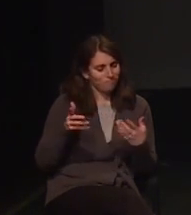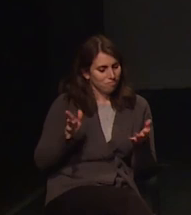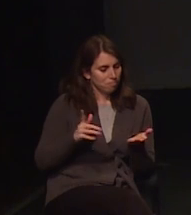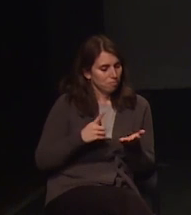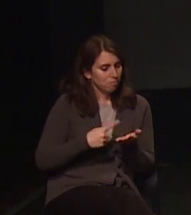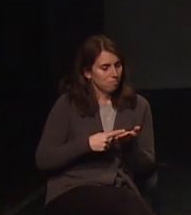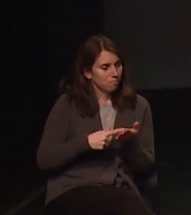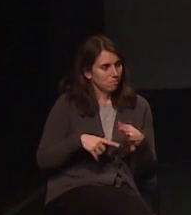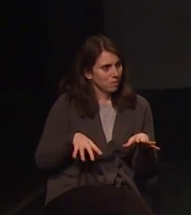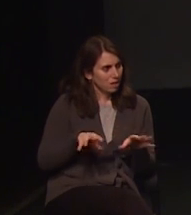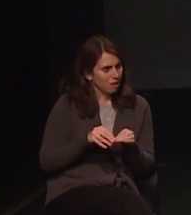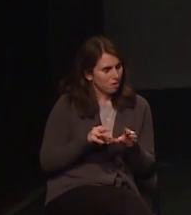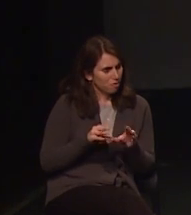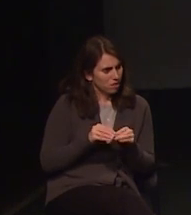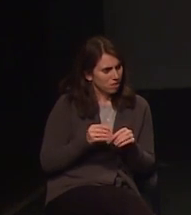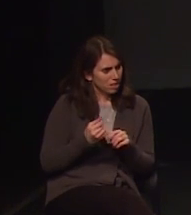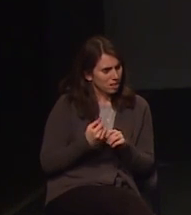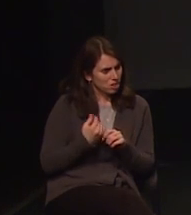year.